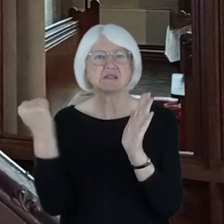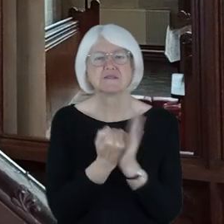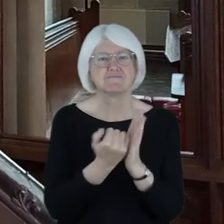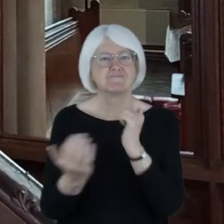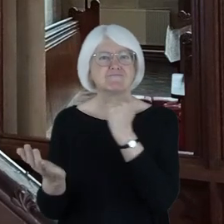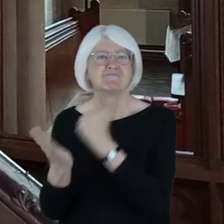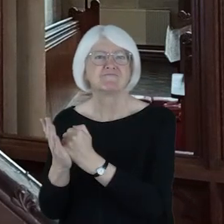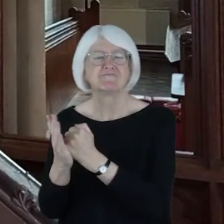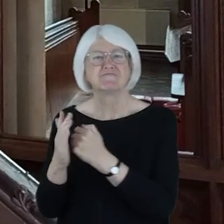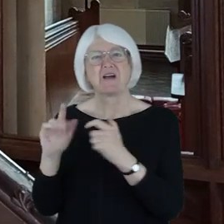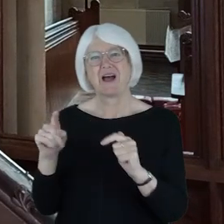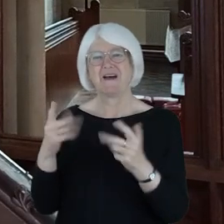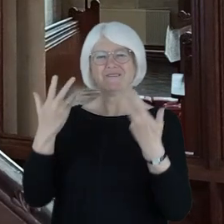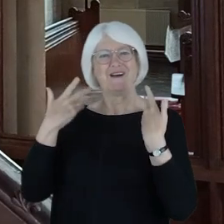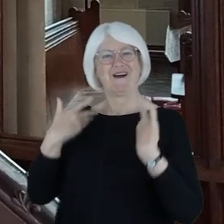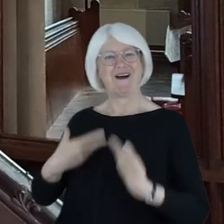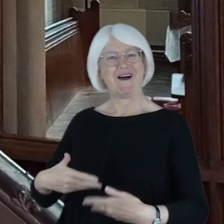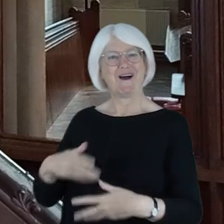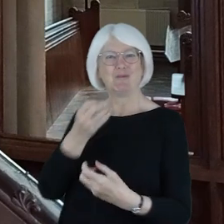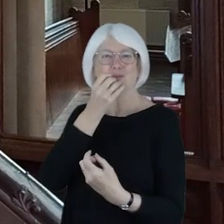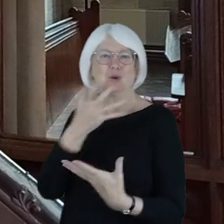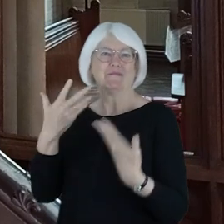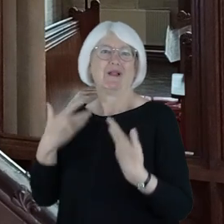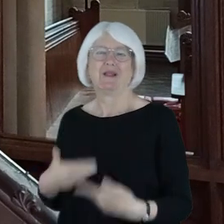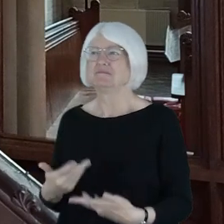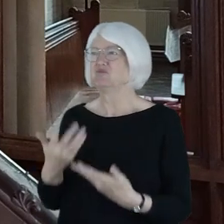in. No royal regalia bedecks his body.